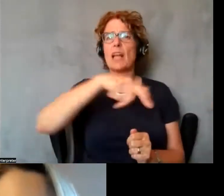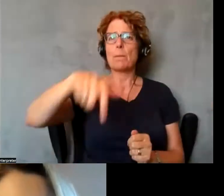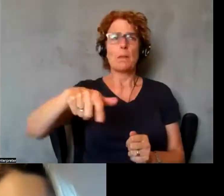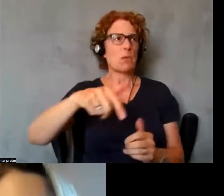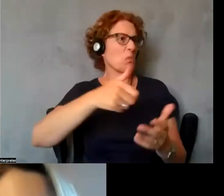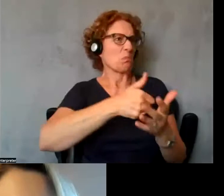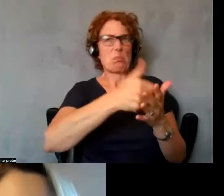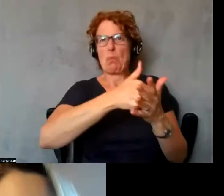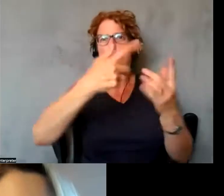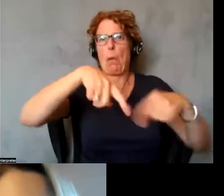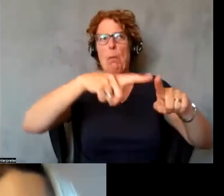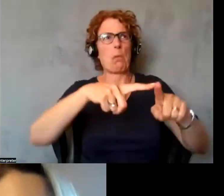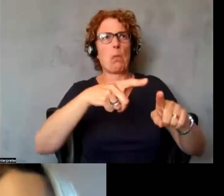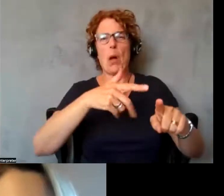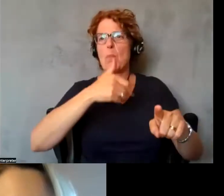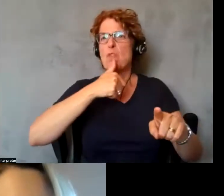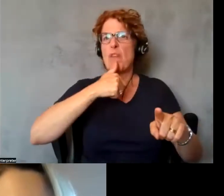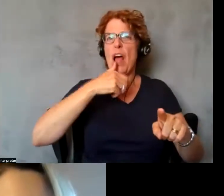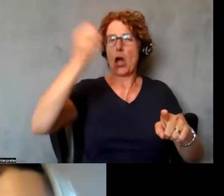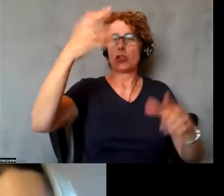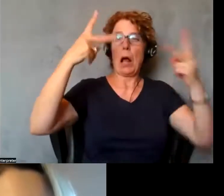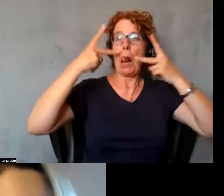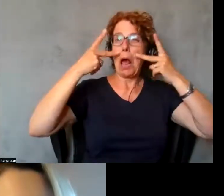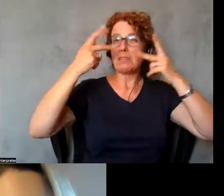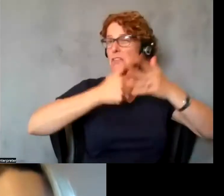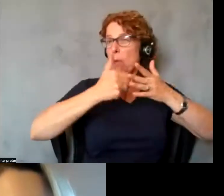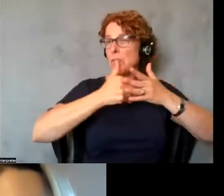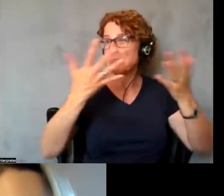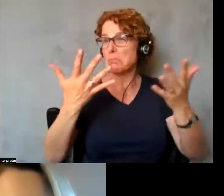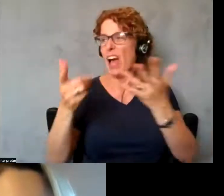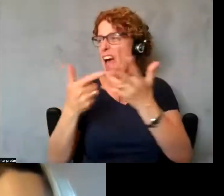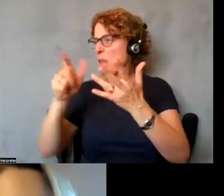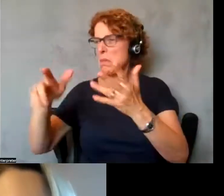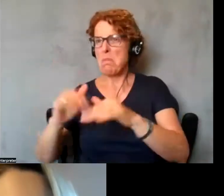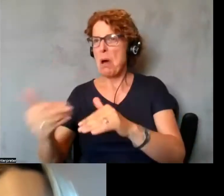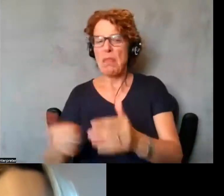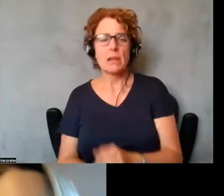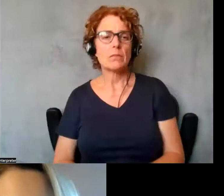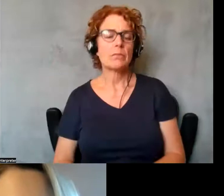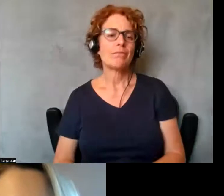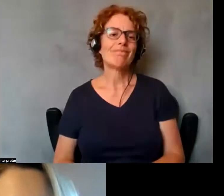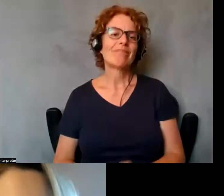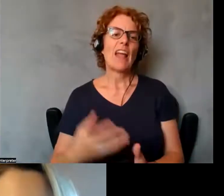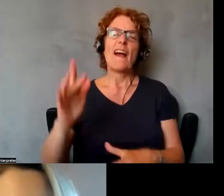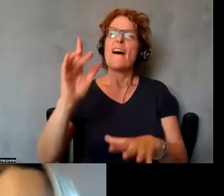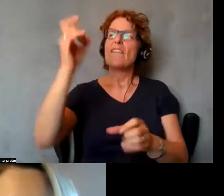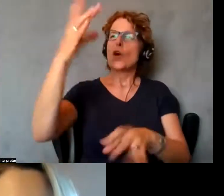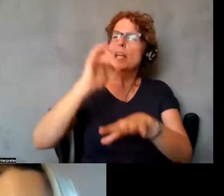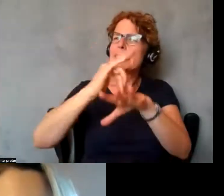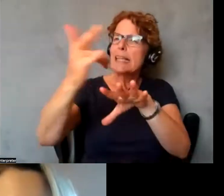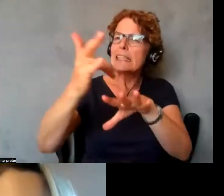the time, others who don't. So not that I'm aware of. Photosensitivity is not something